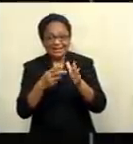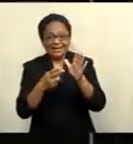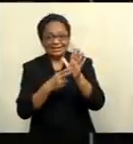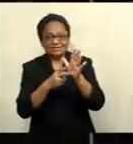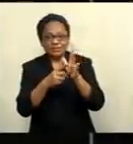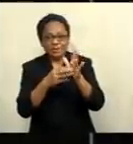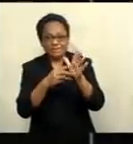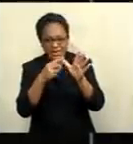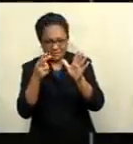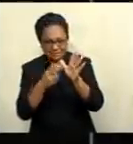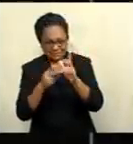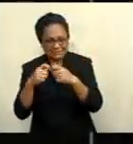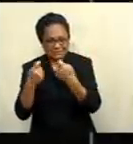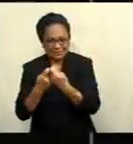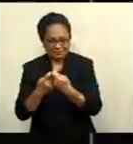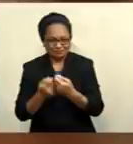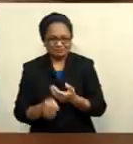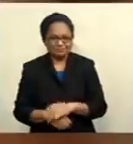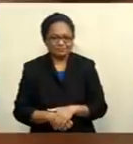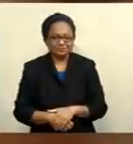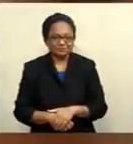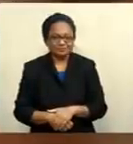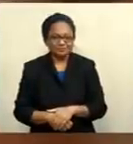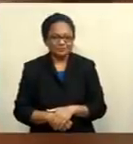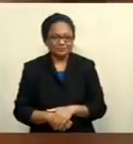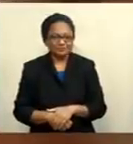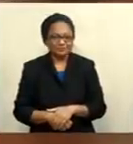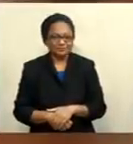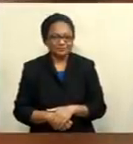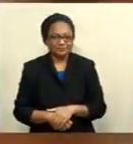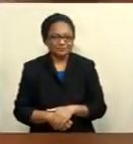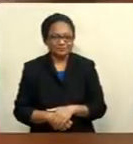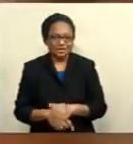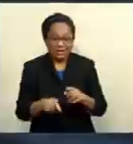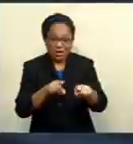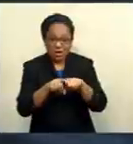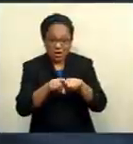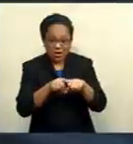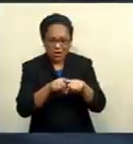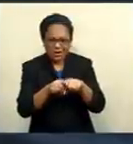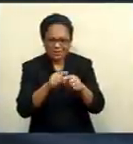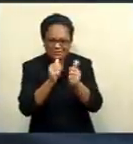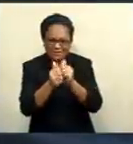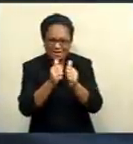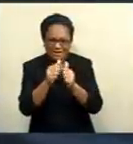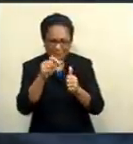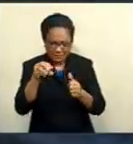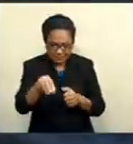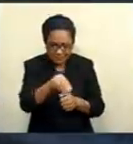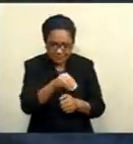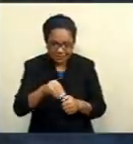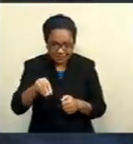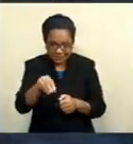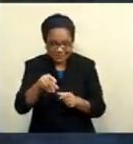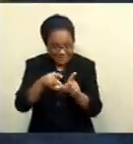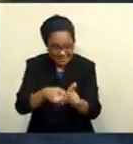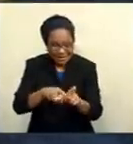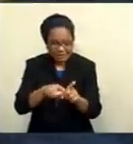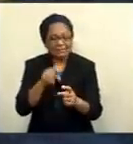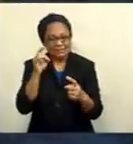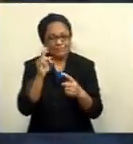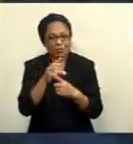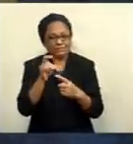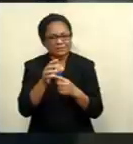weekend. Vinina Rakautonga reports. Learning chess at a young age is being encouraged by the Federation. It's